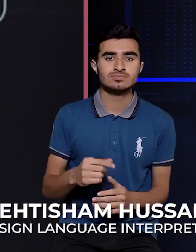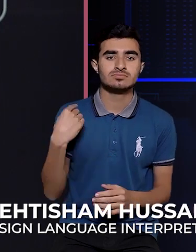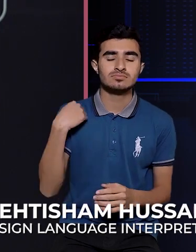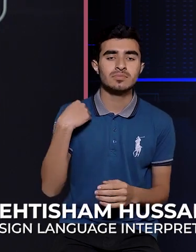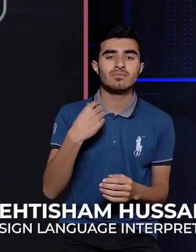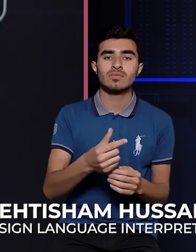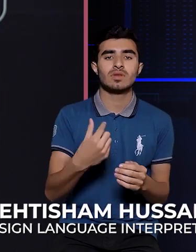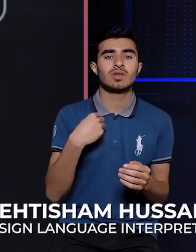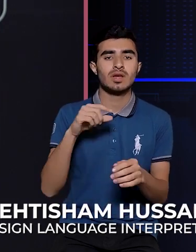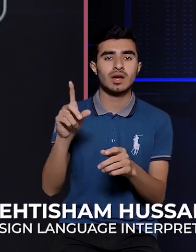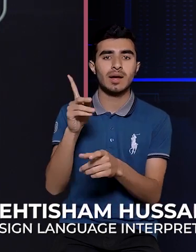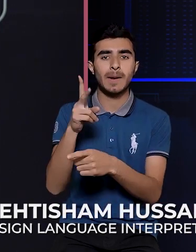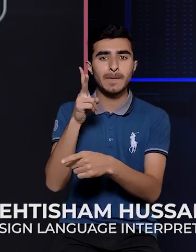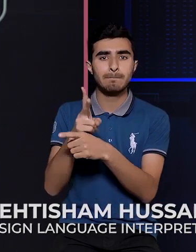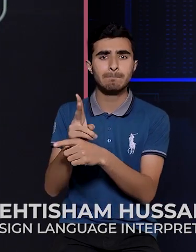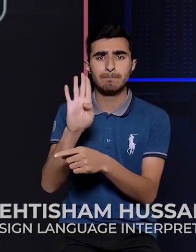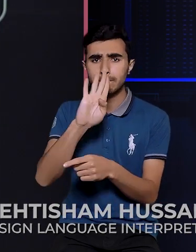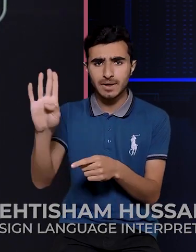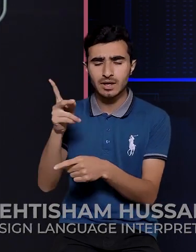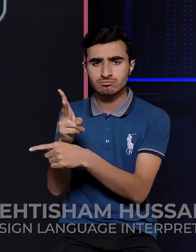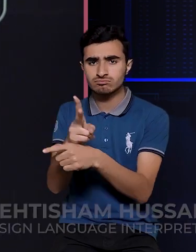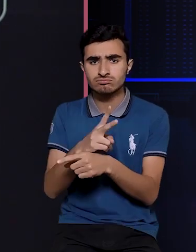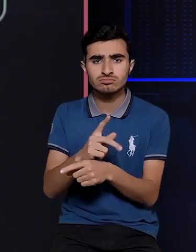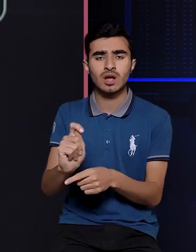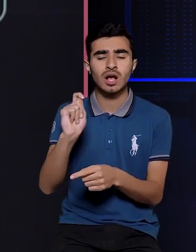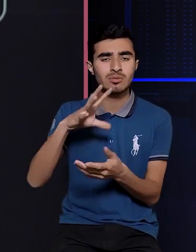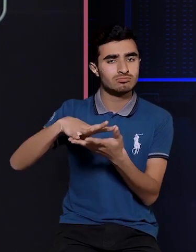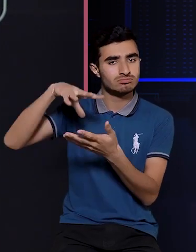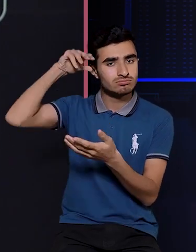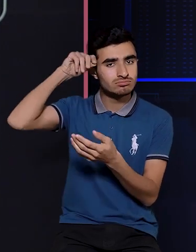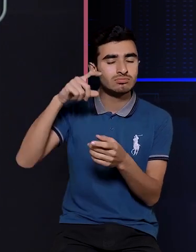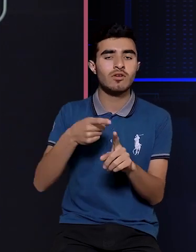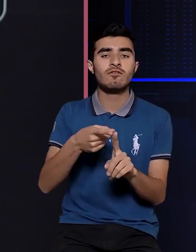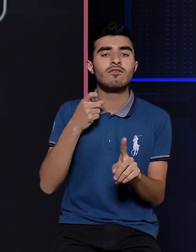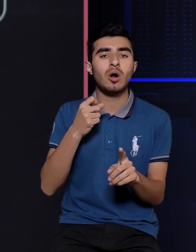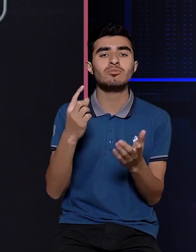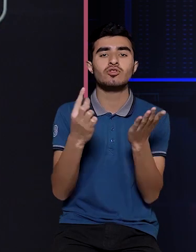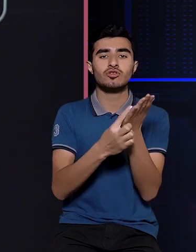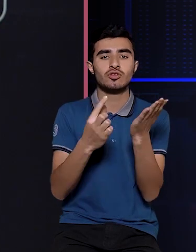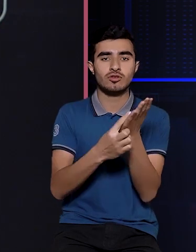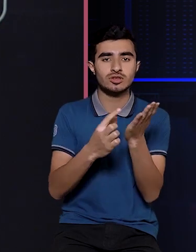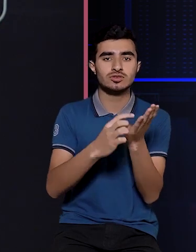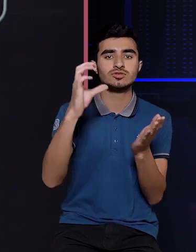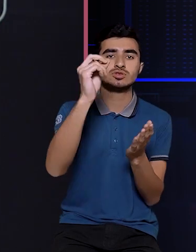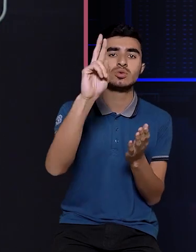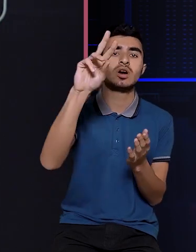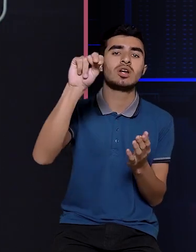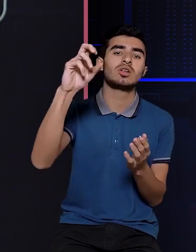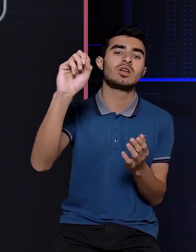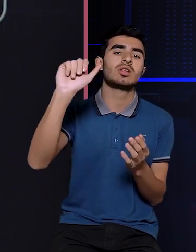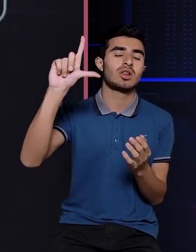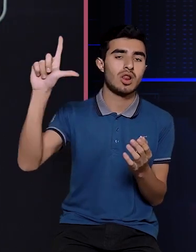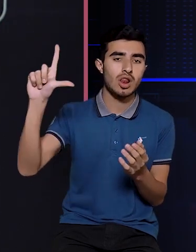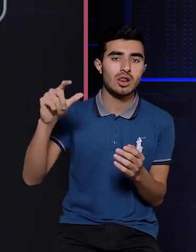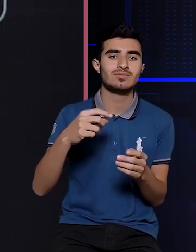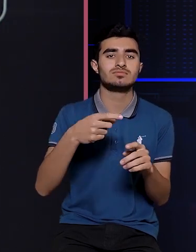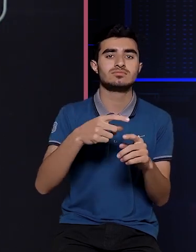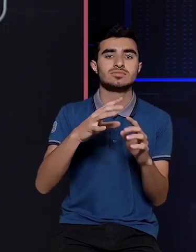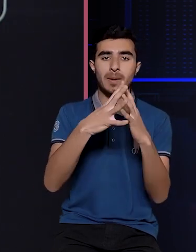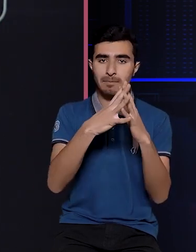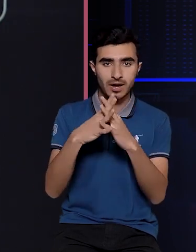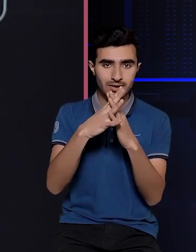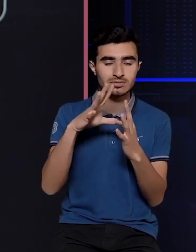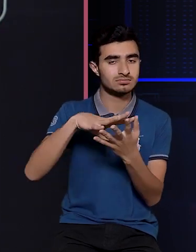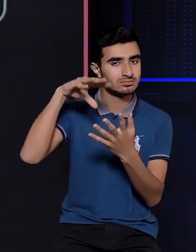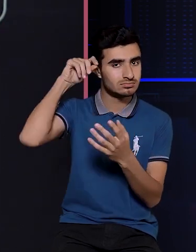course from the University of Cornell Small Farms program. I'm also currently taking care of HSN's